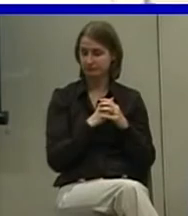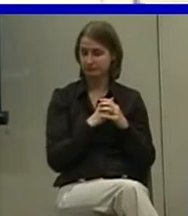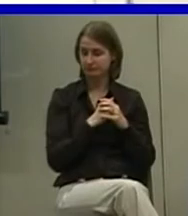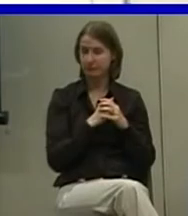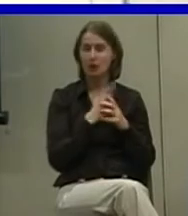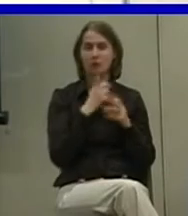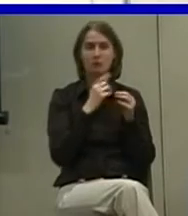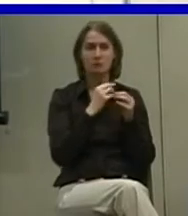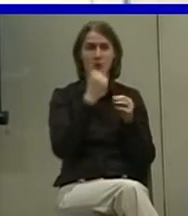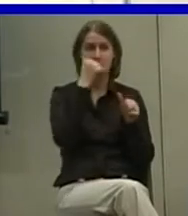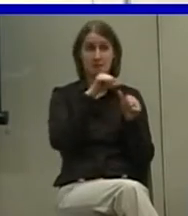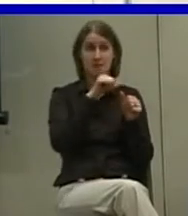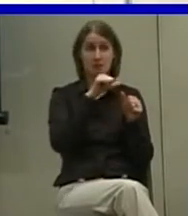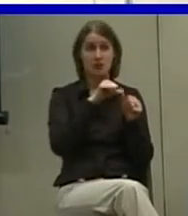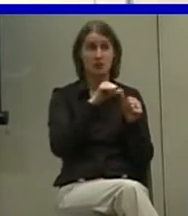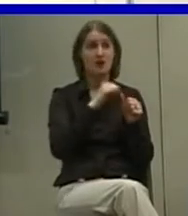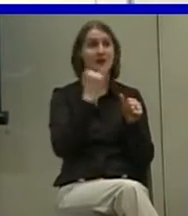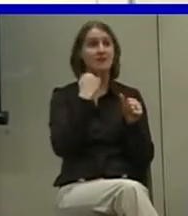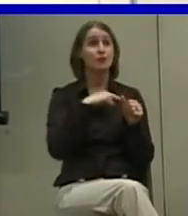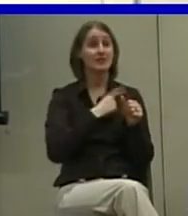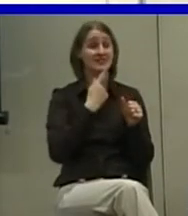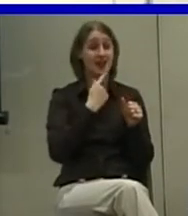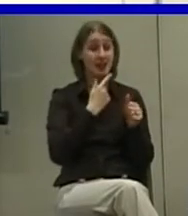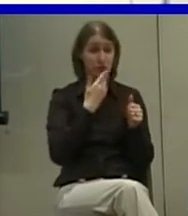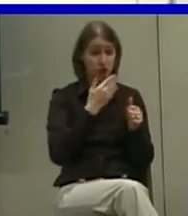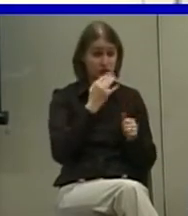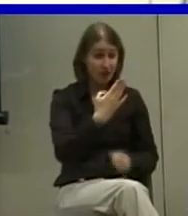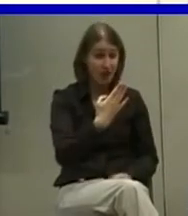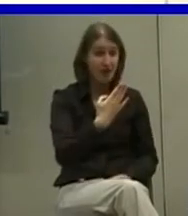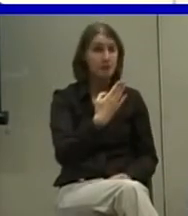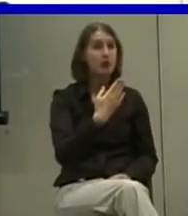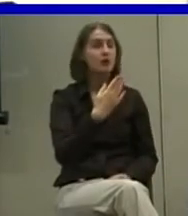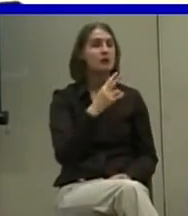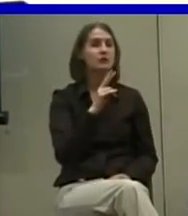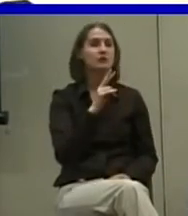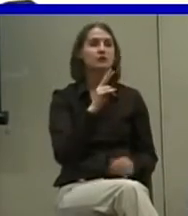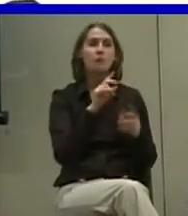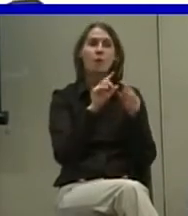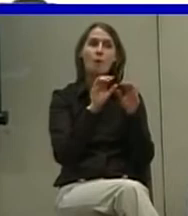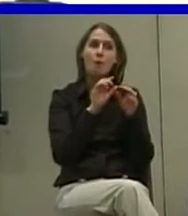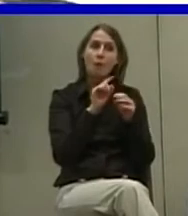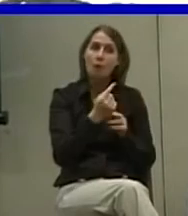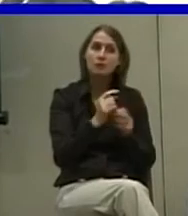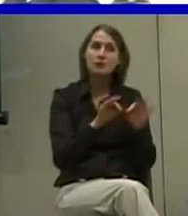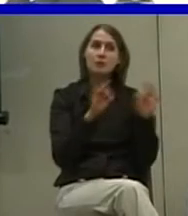When we say good job, that's only meaningful if they did a good job.